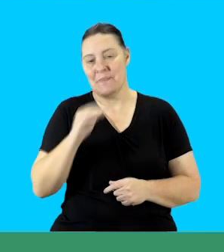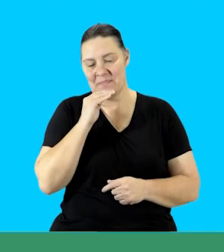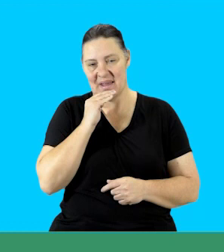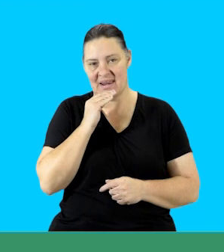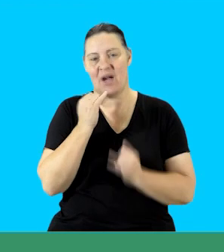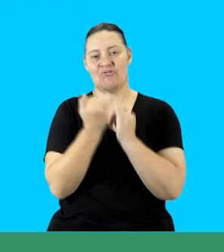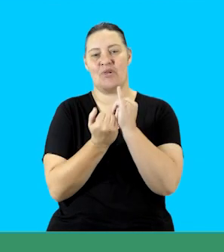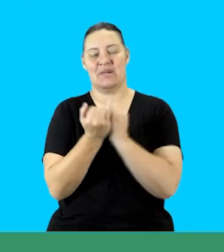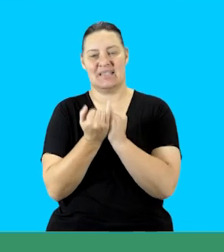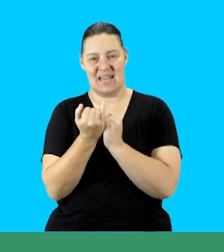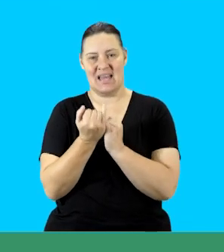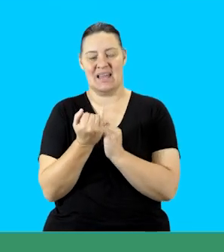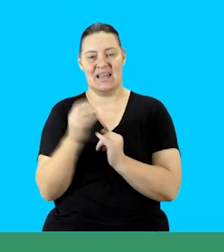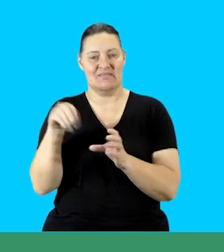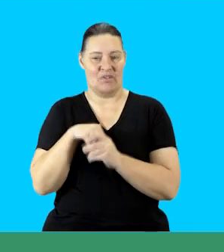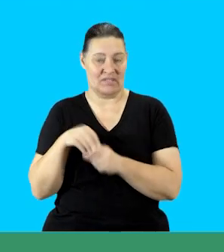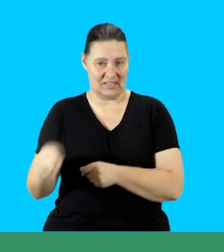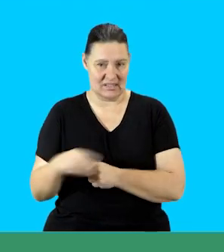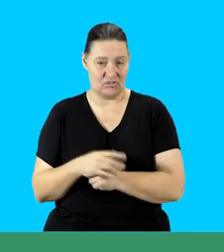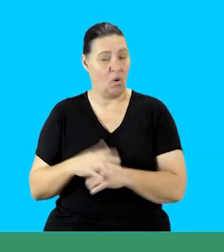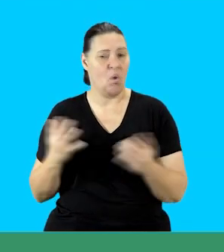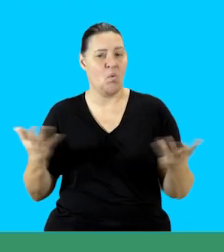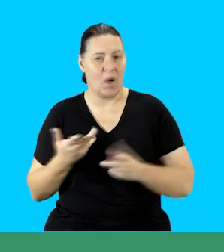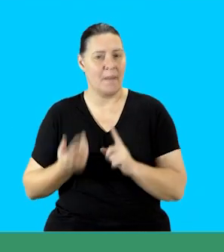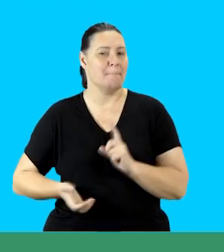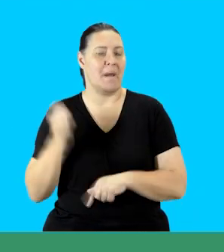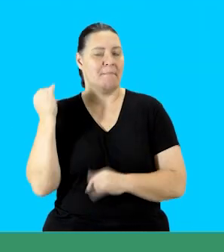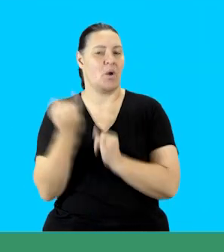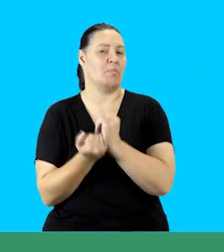the last challenge there,